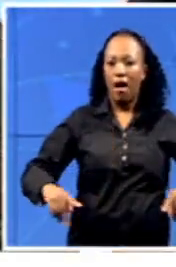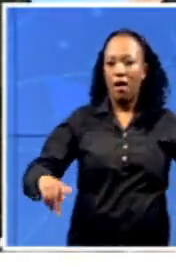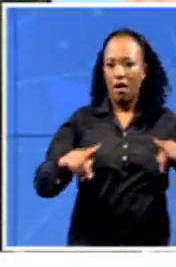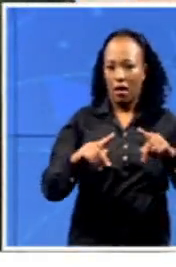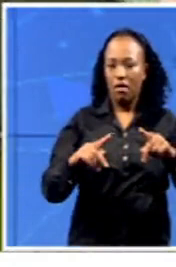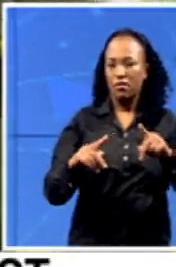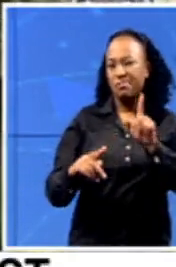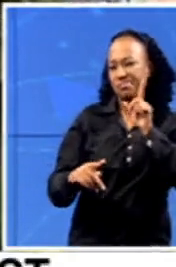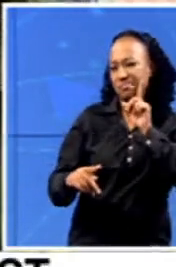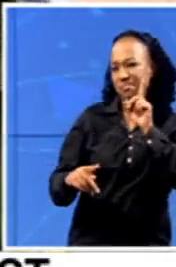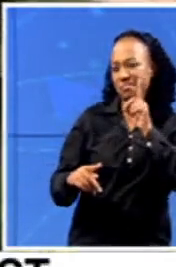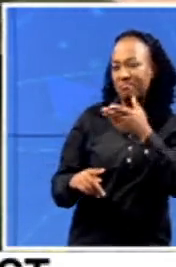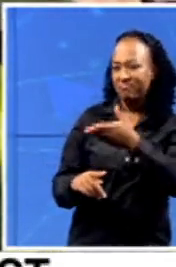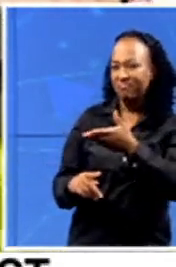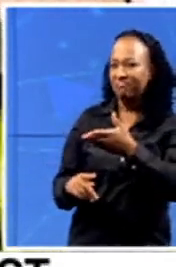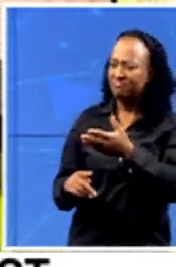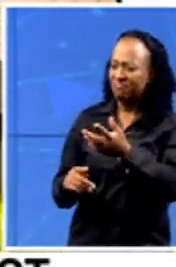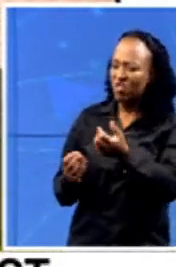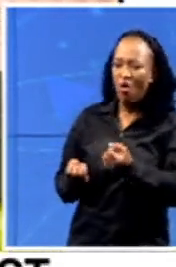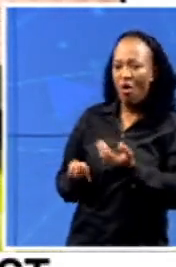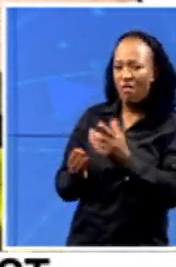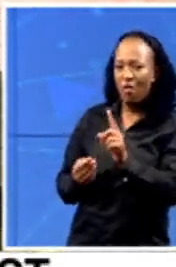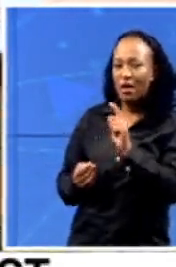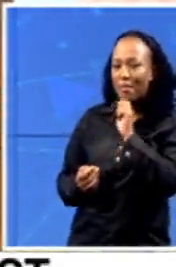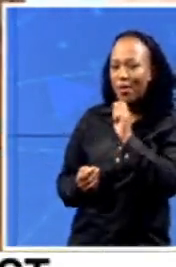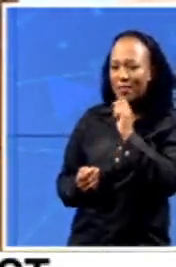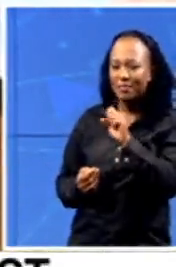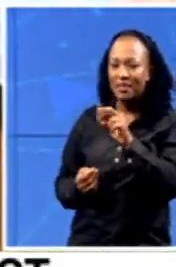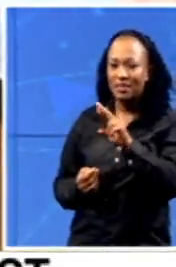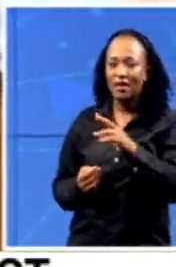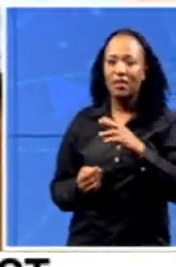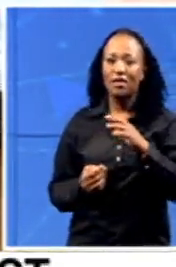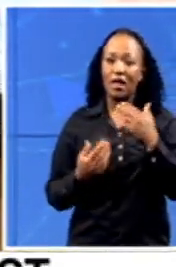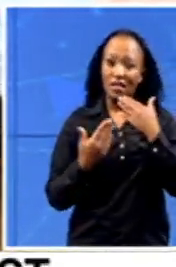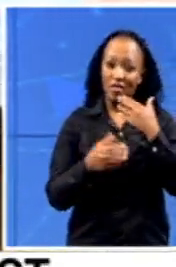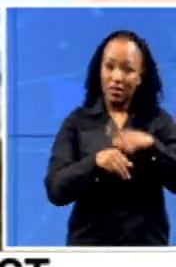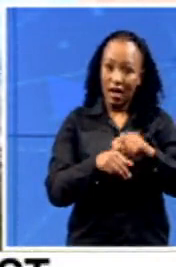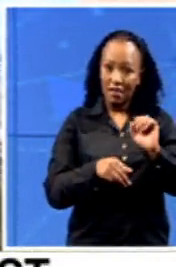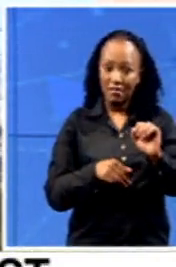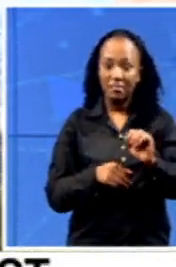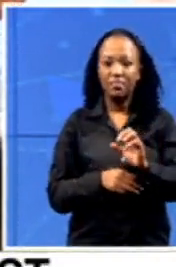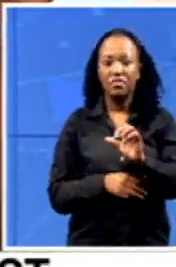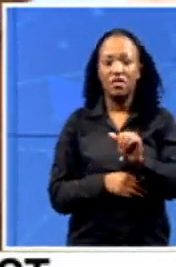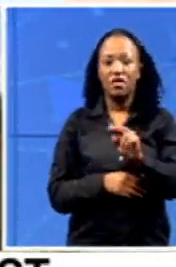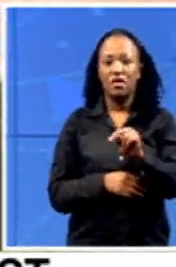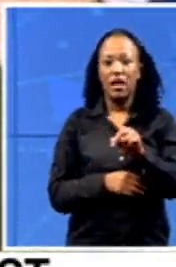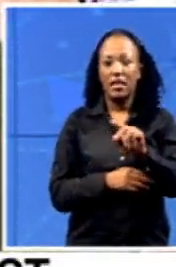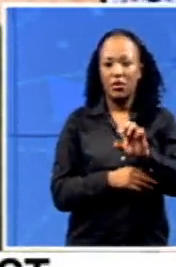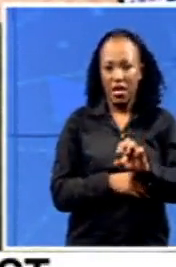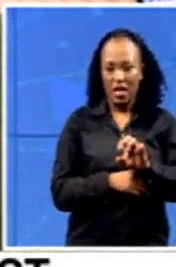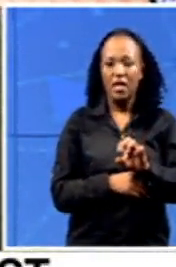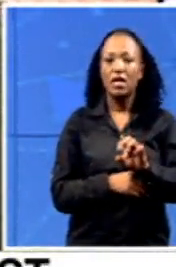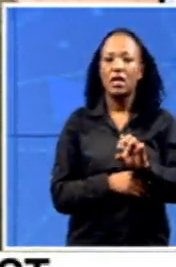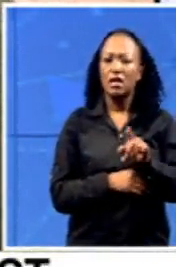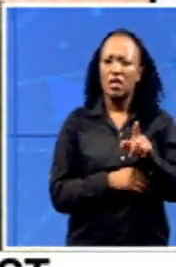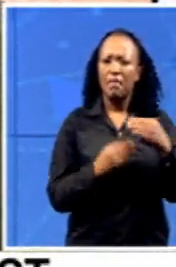different aspects of their offering. Good morning, sir. Good morning. Thanks a lot for your time. Henry Lacock. Okay, just tell us about